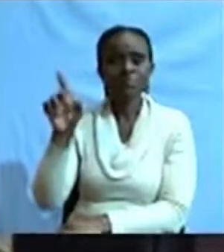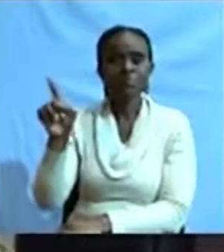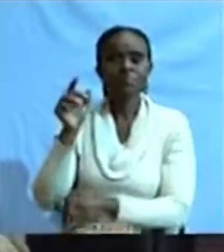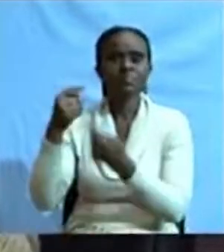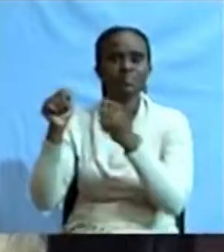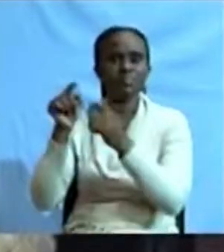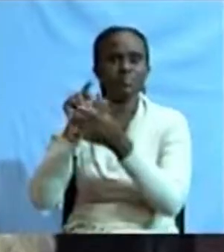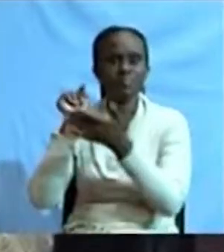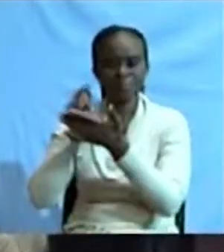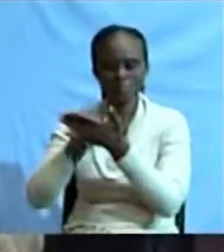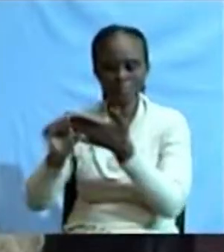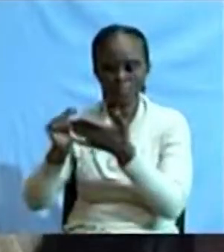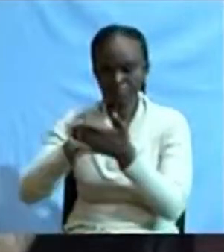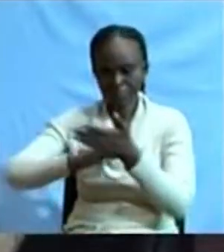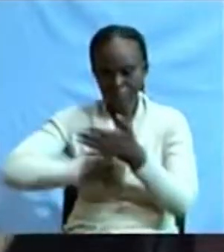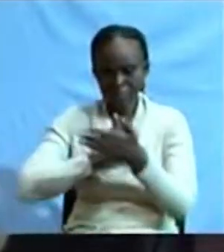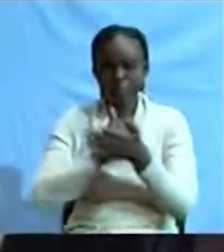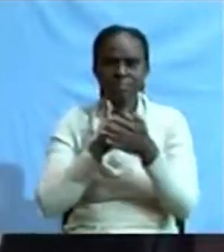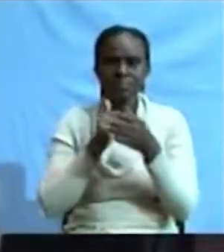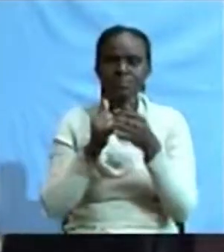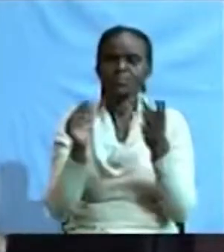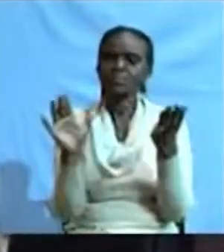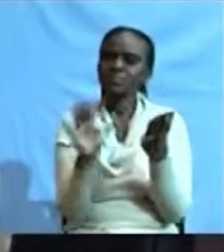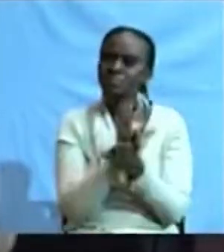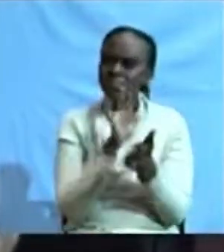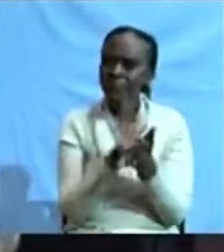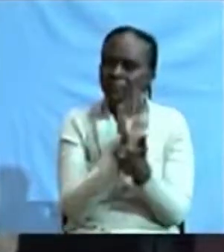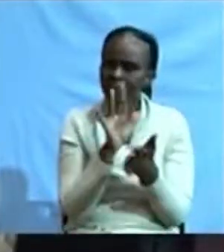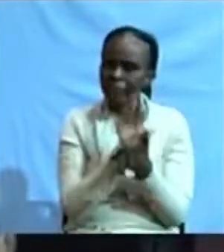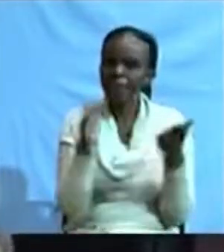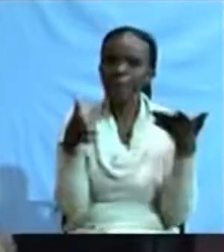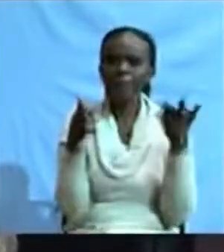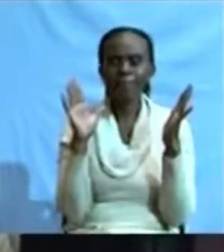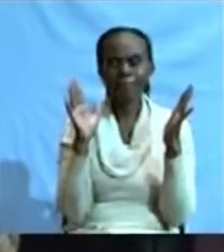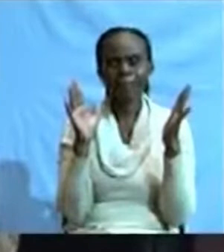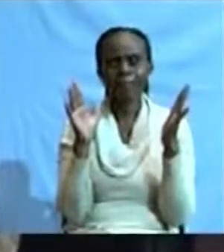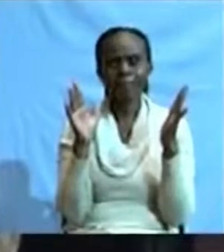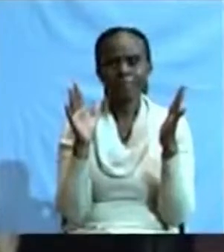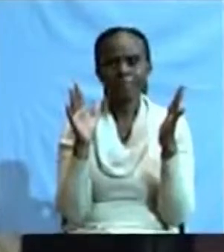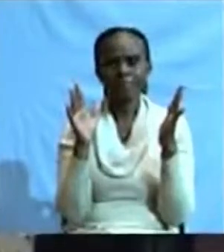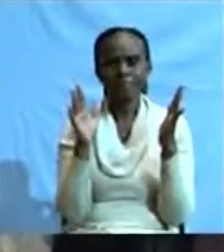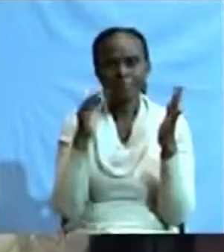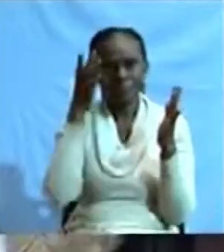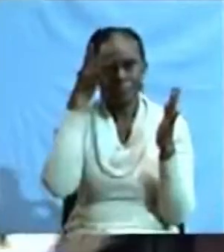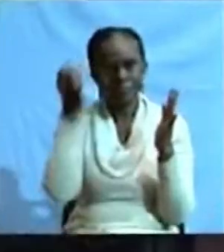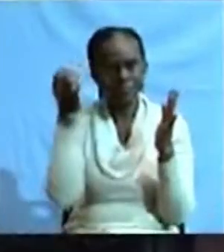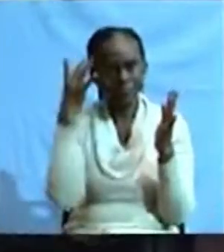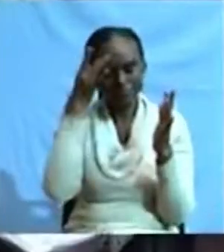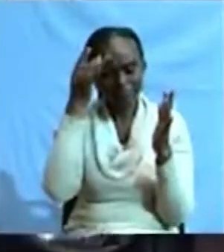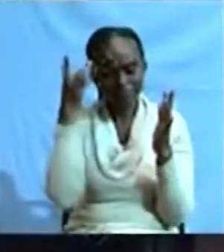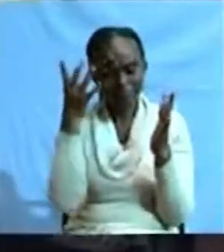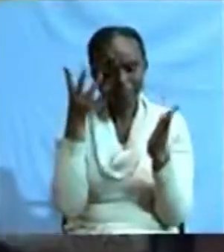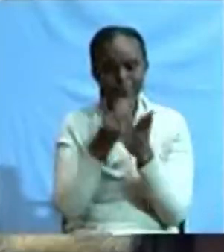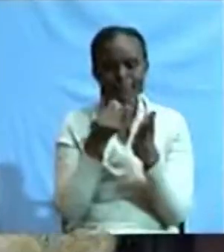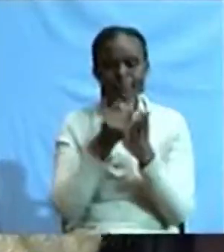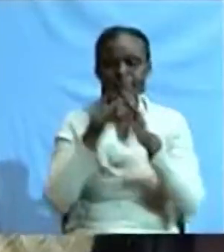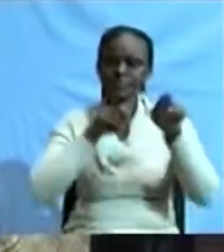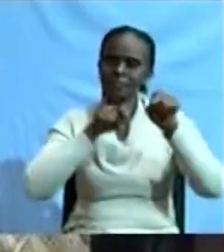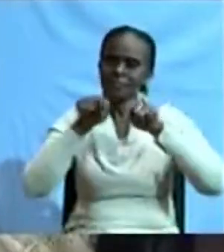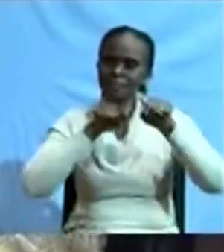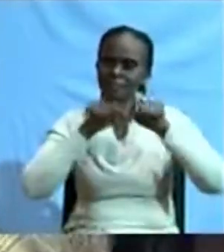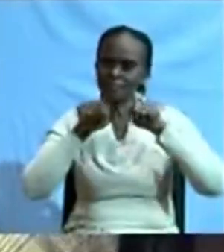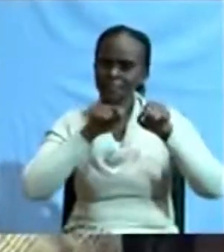Development that we be expressly allowed to be ignoring the financial